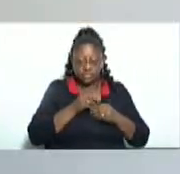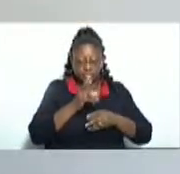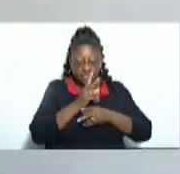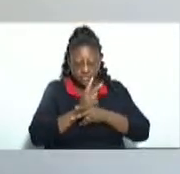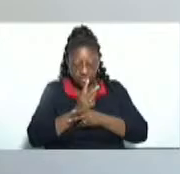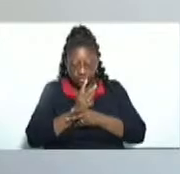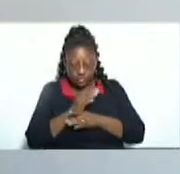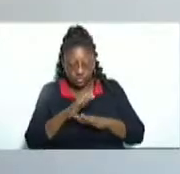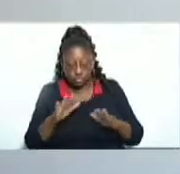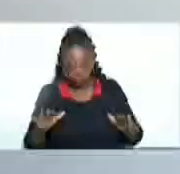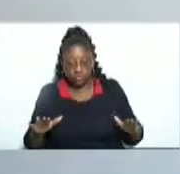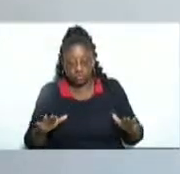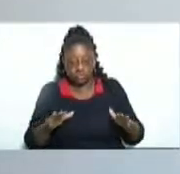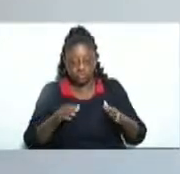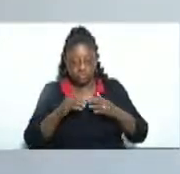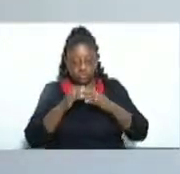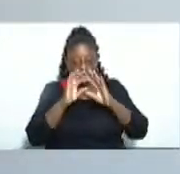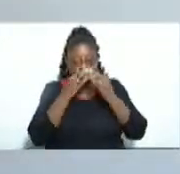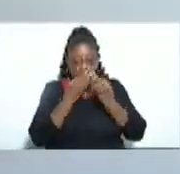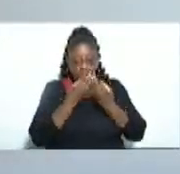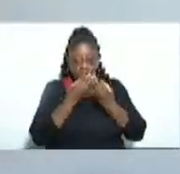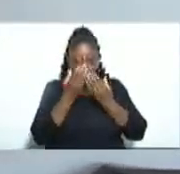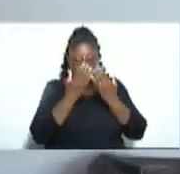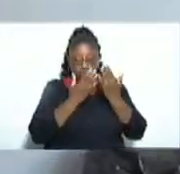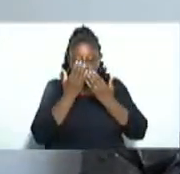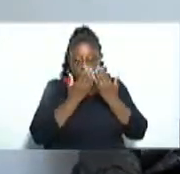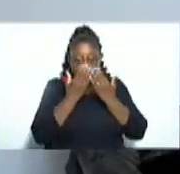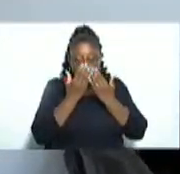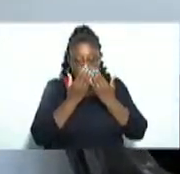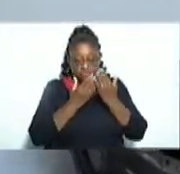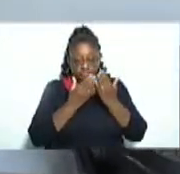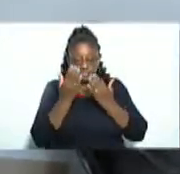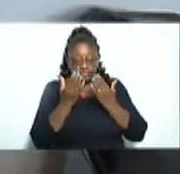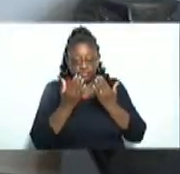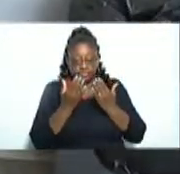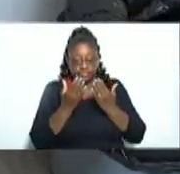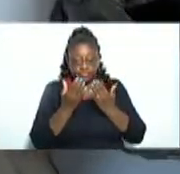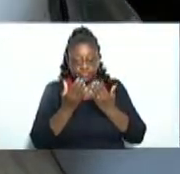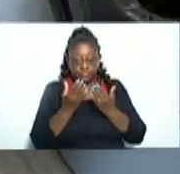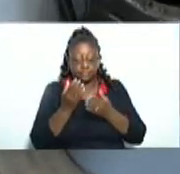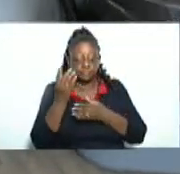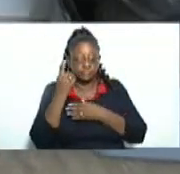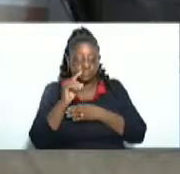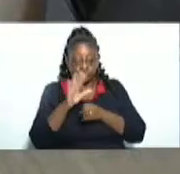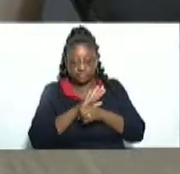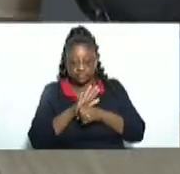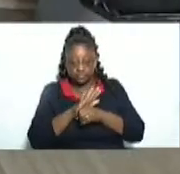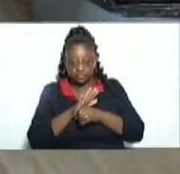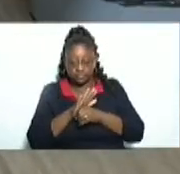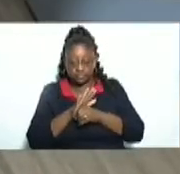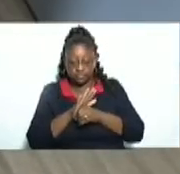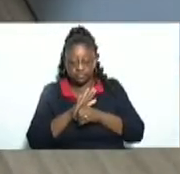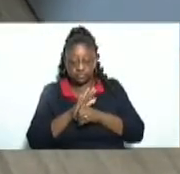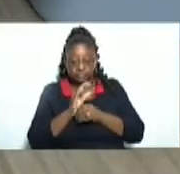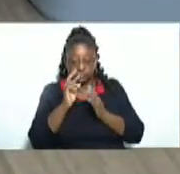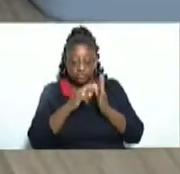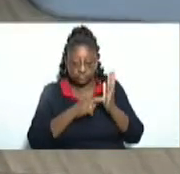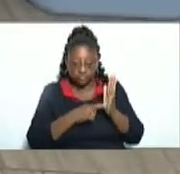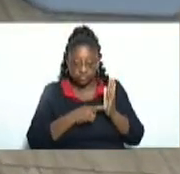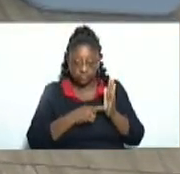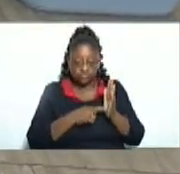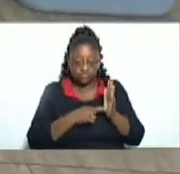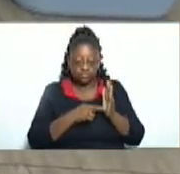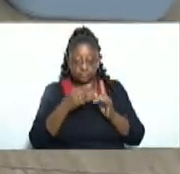matters. The Family Service Unit mediate in family-related matters and complete court reports as